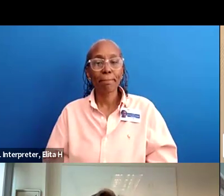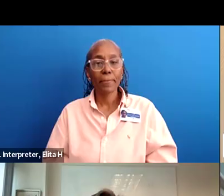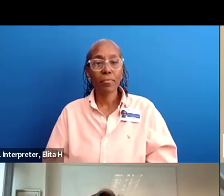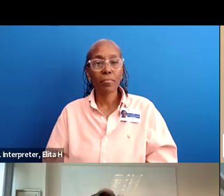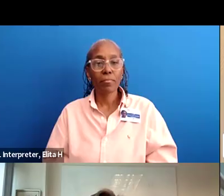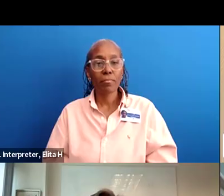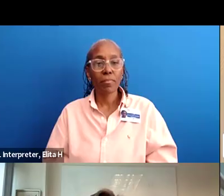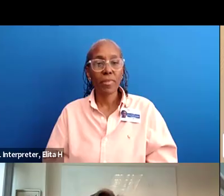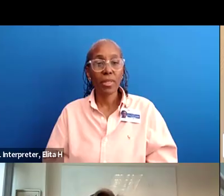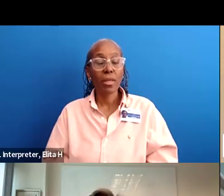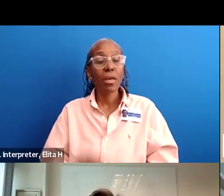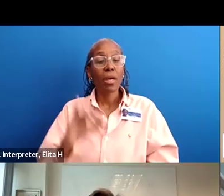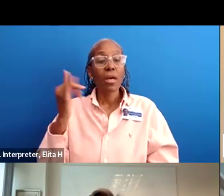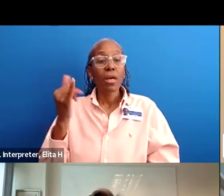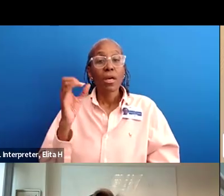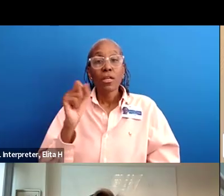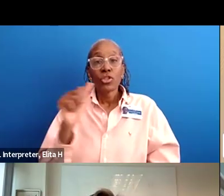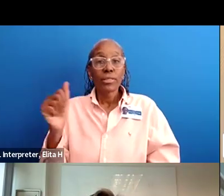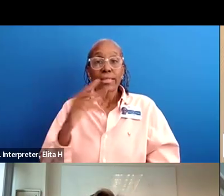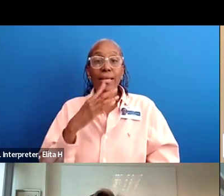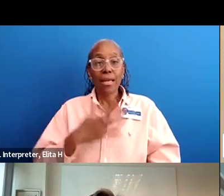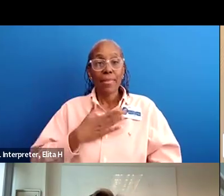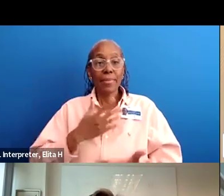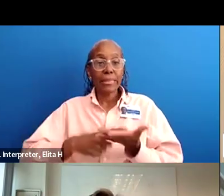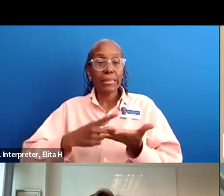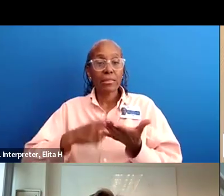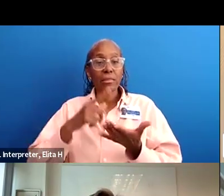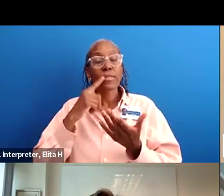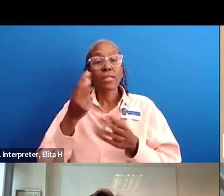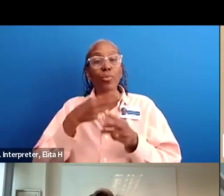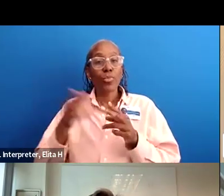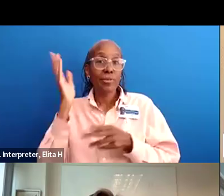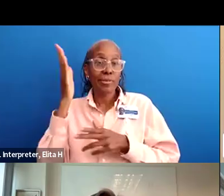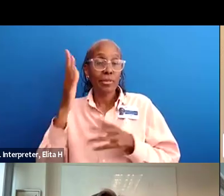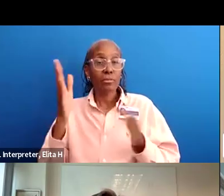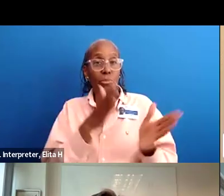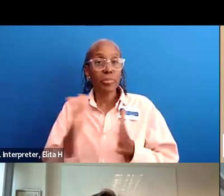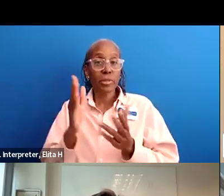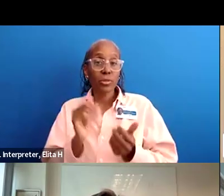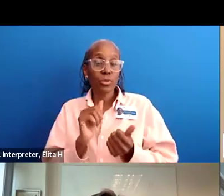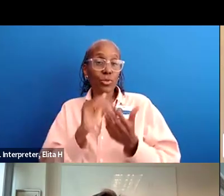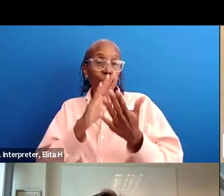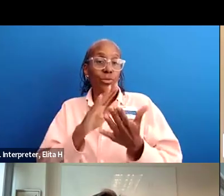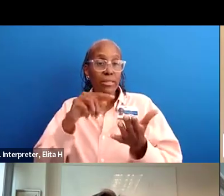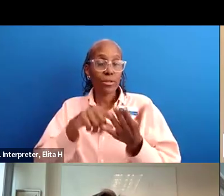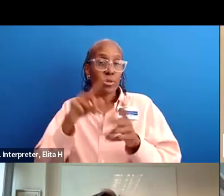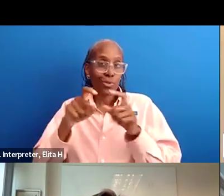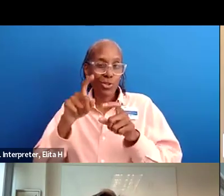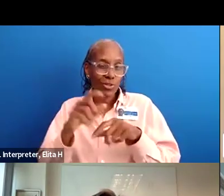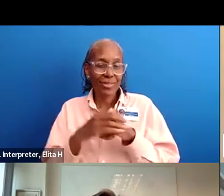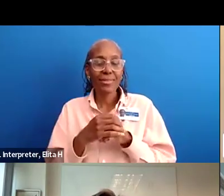So I'm happy to jump in there because I actually have a brief presentation prepared that will address those